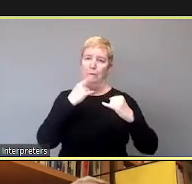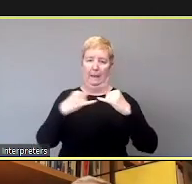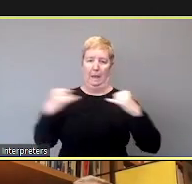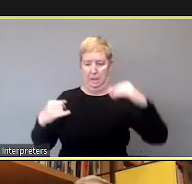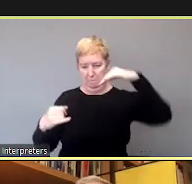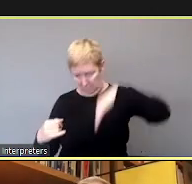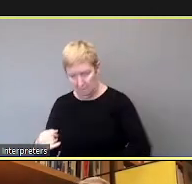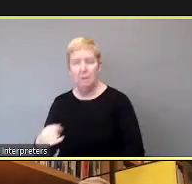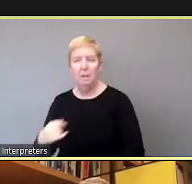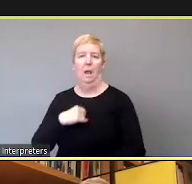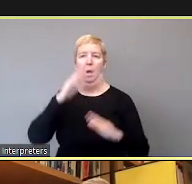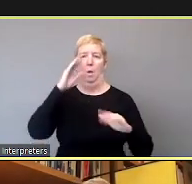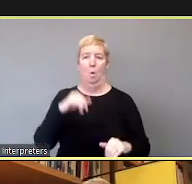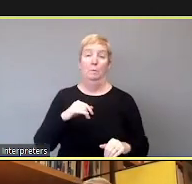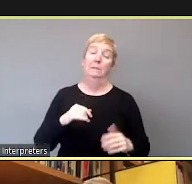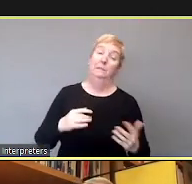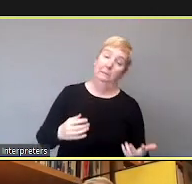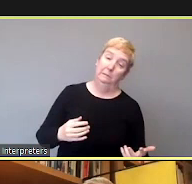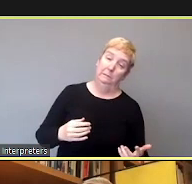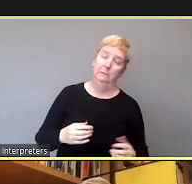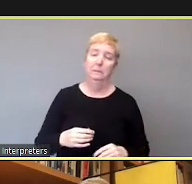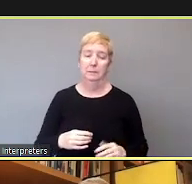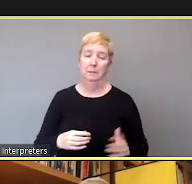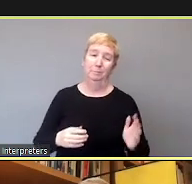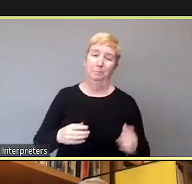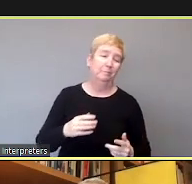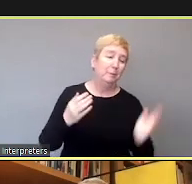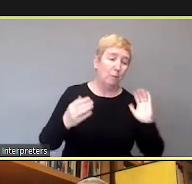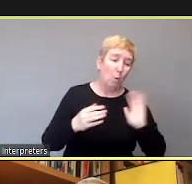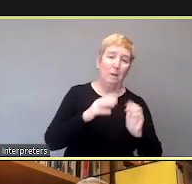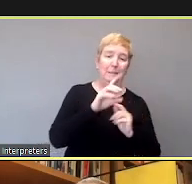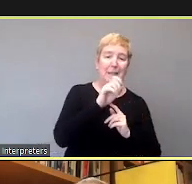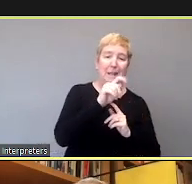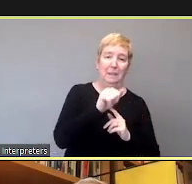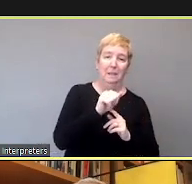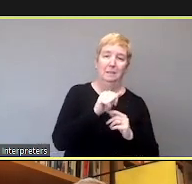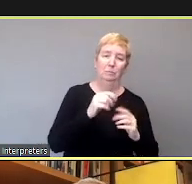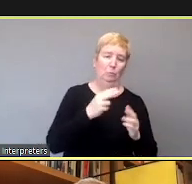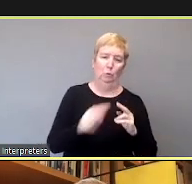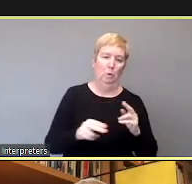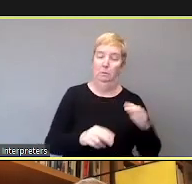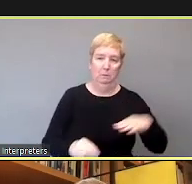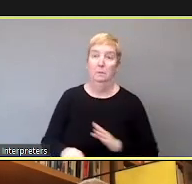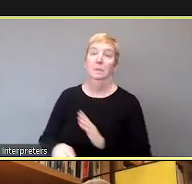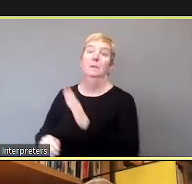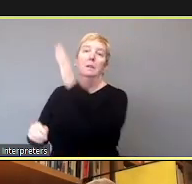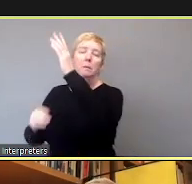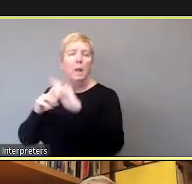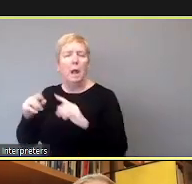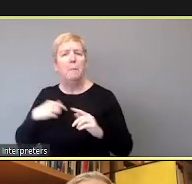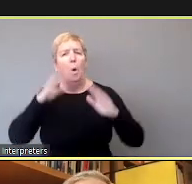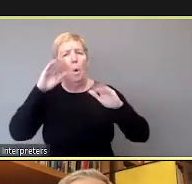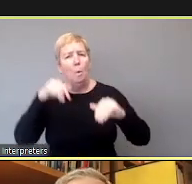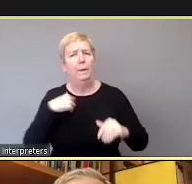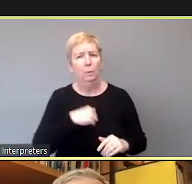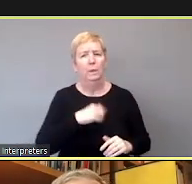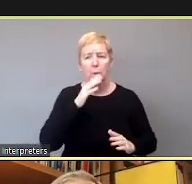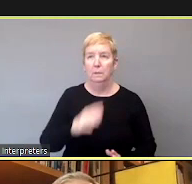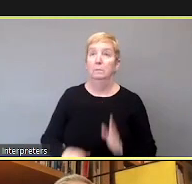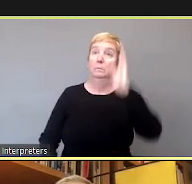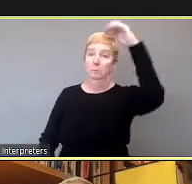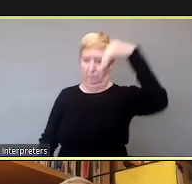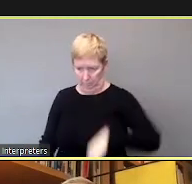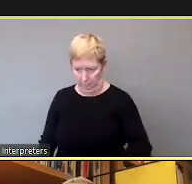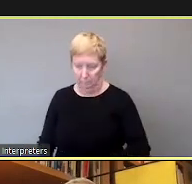we just shot into Omicron, but I'm hoping we see that break in the every 6 month cycle and get a little, as I like to refer to